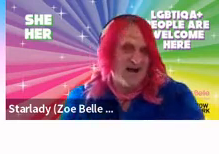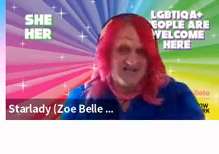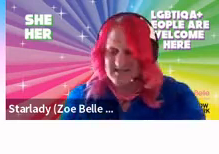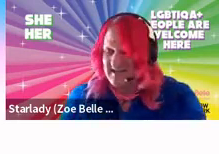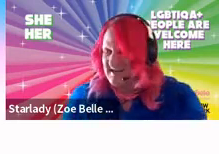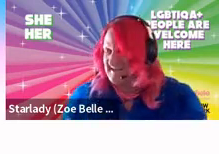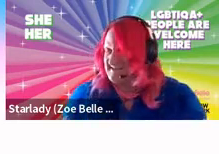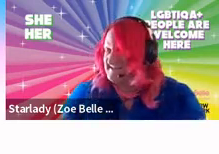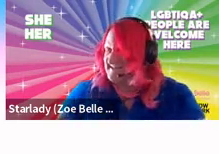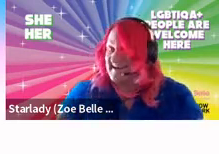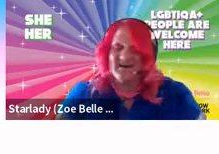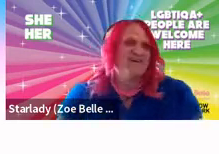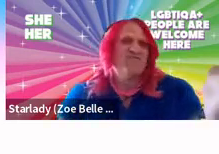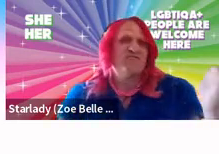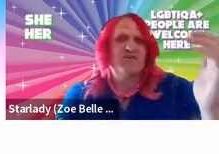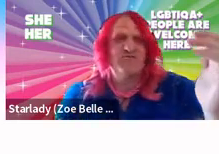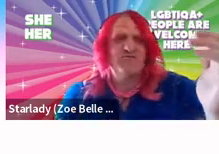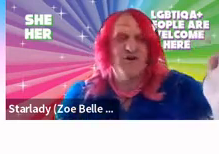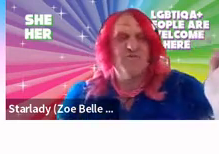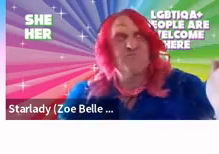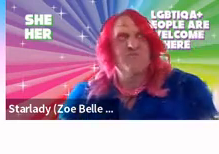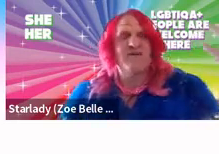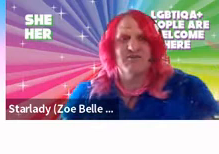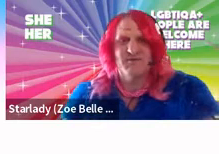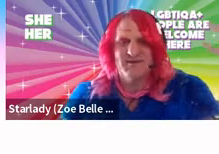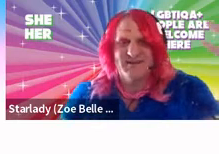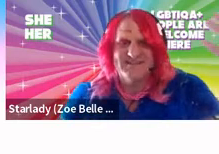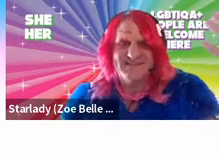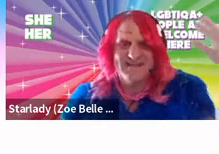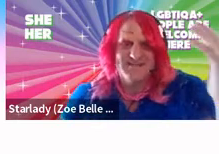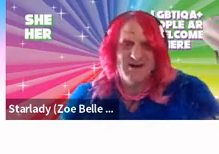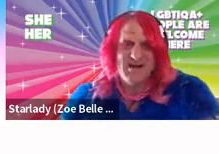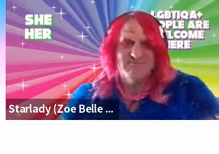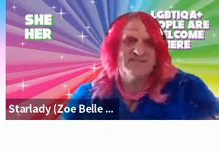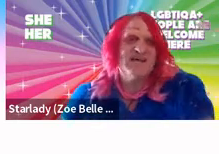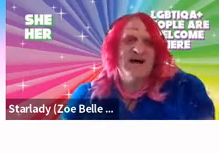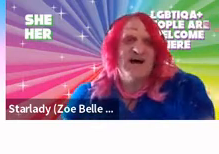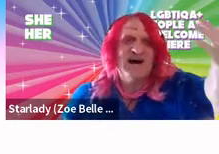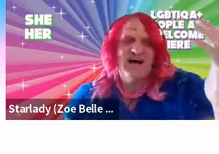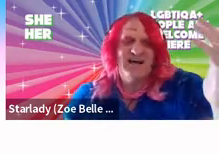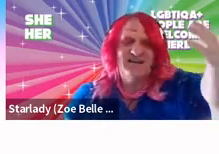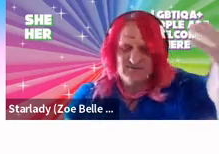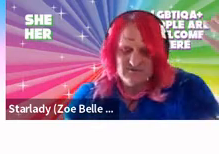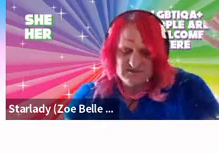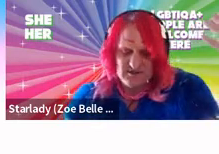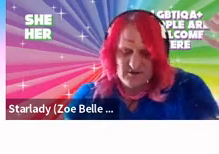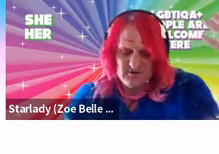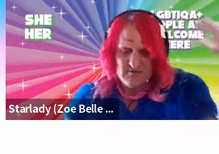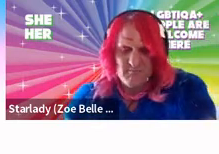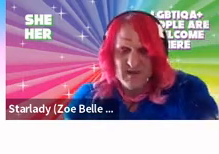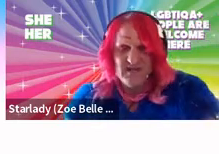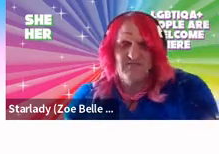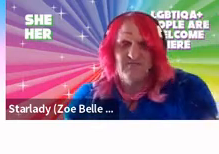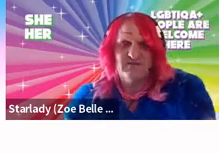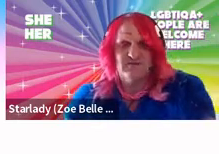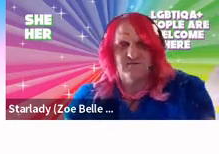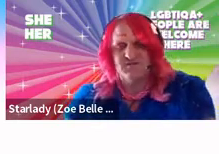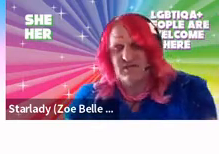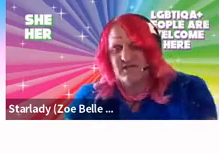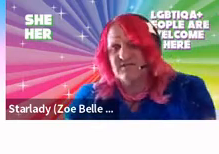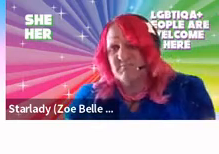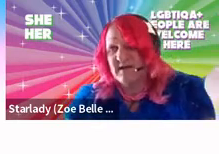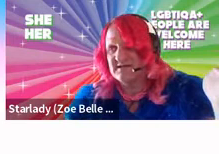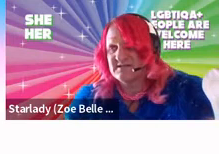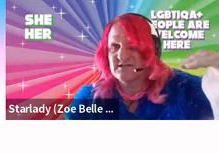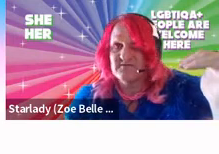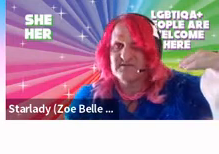be isolated, from our communities at times. And also many of the sort